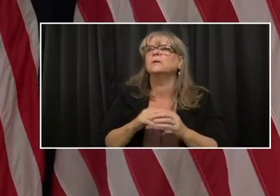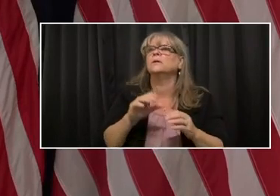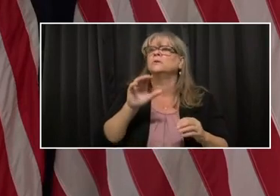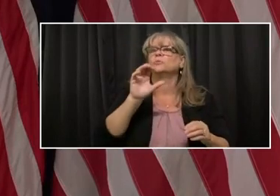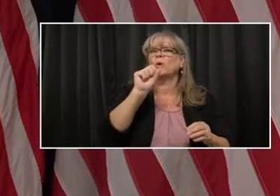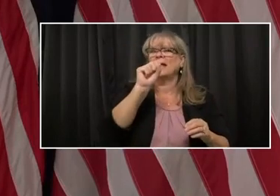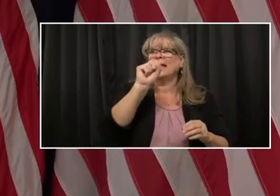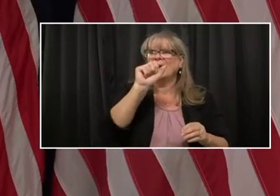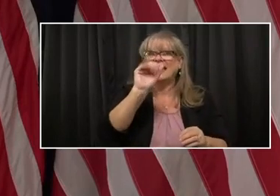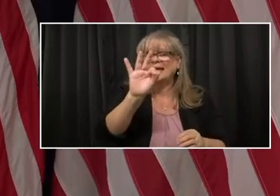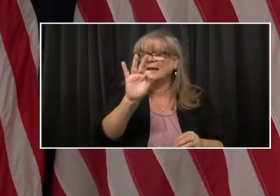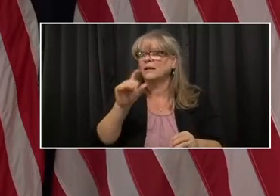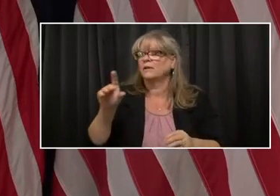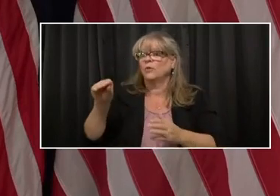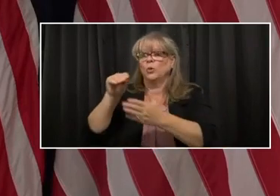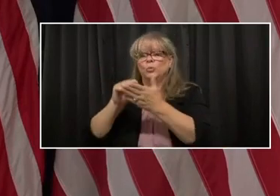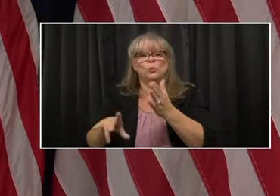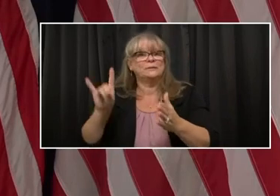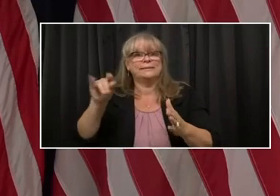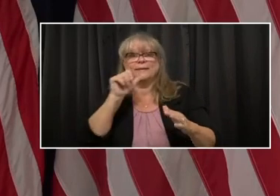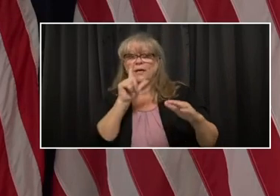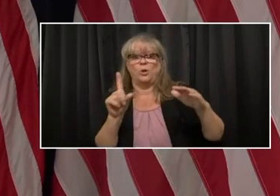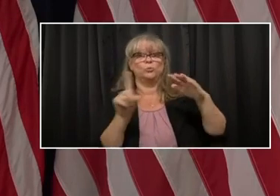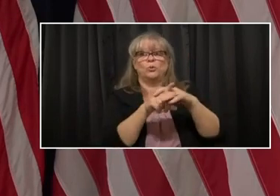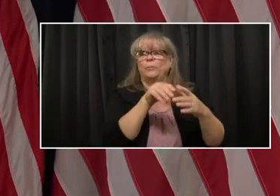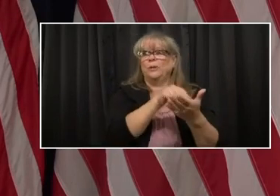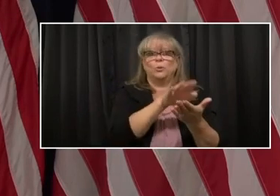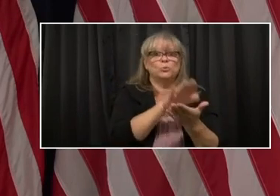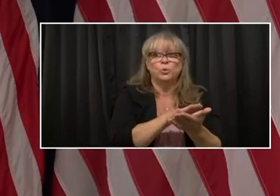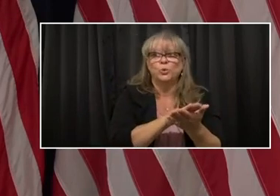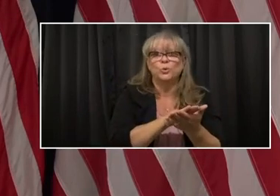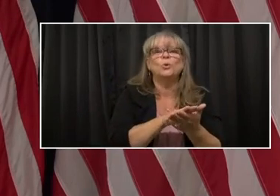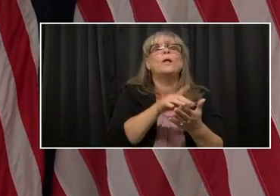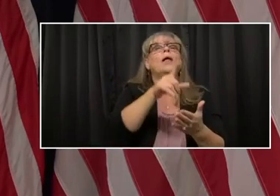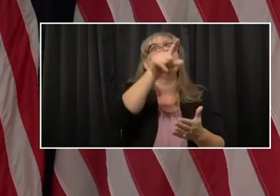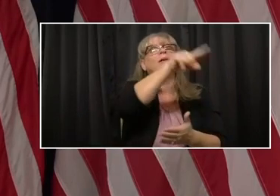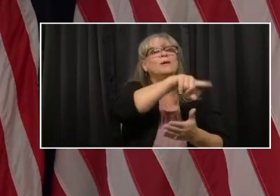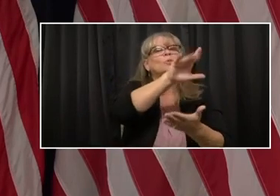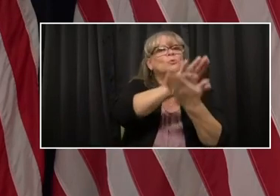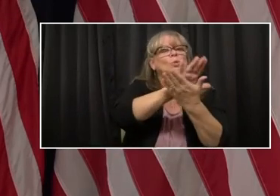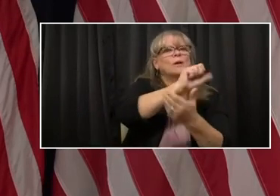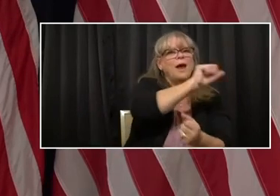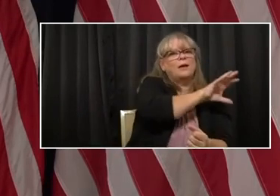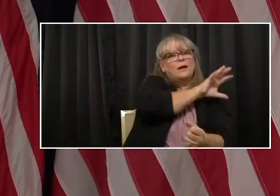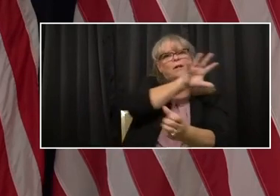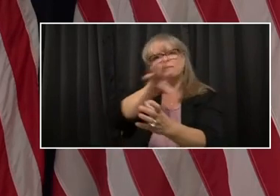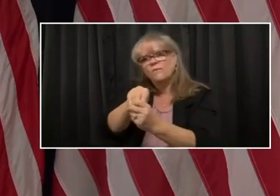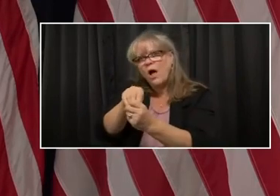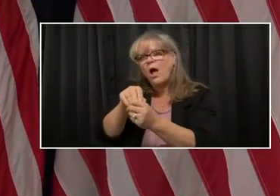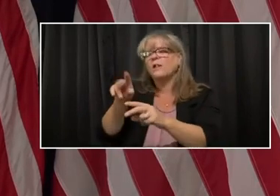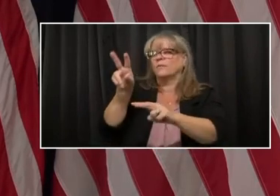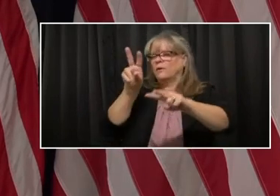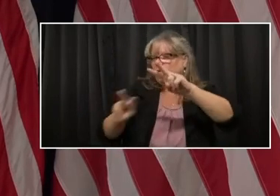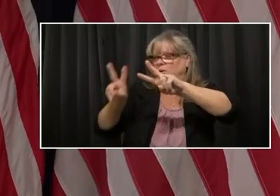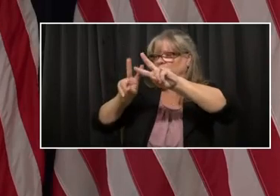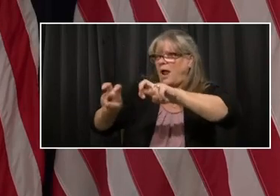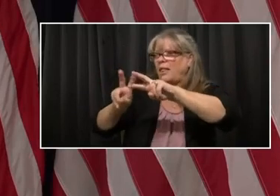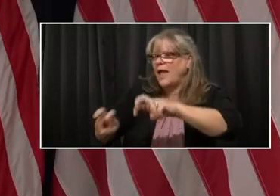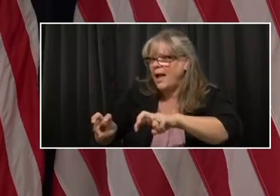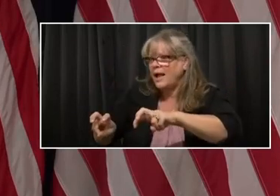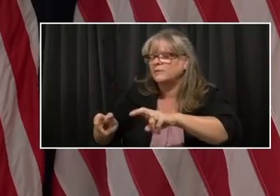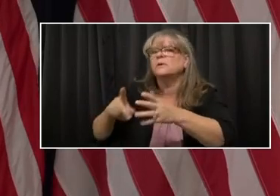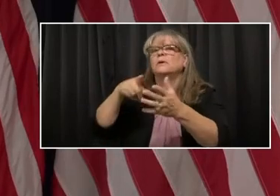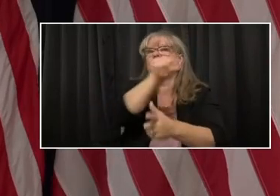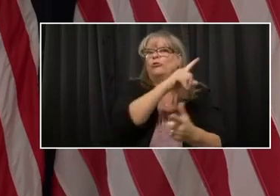any incidences of abuse are a lot more likely to continue. Keep in mind that many parents work. 2 parents at